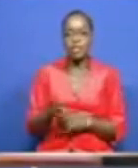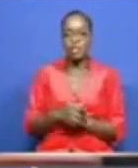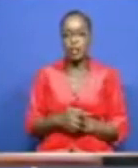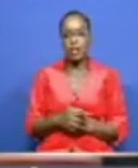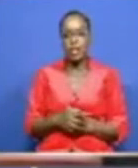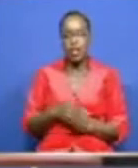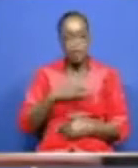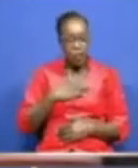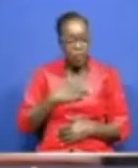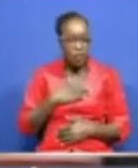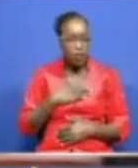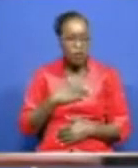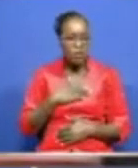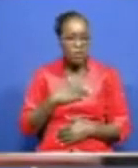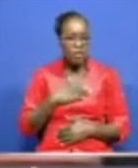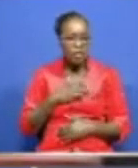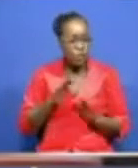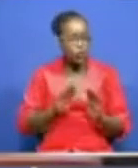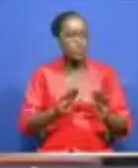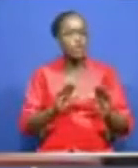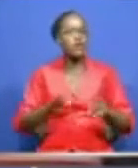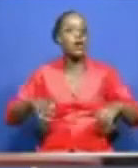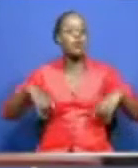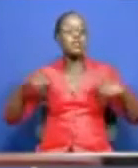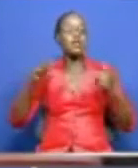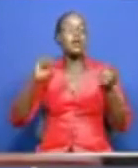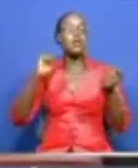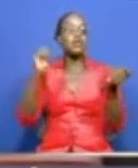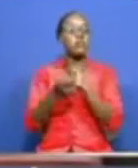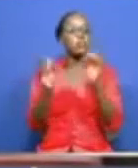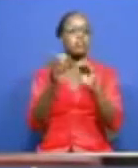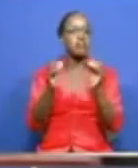My Lord, you leave a proud, irreversible legacy,